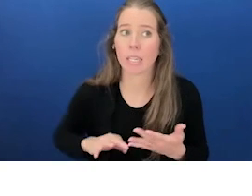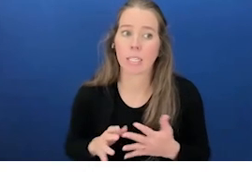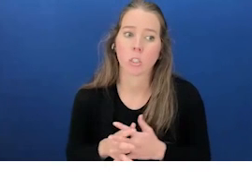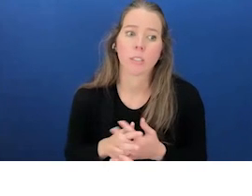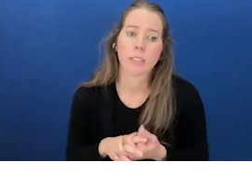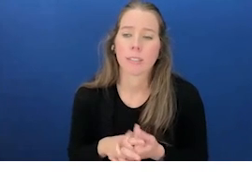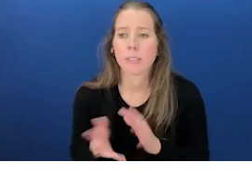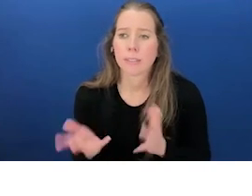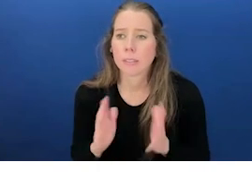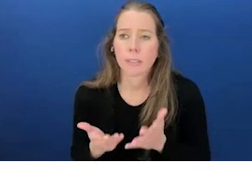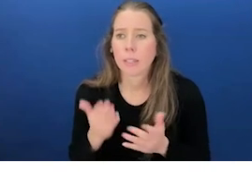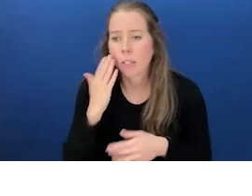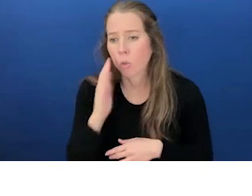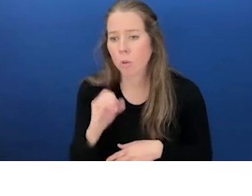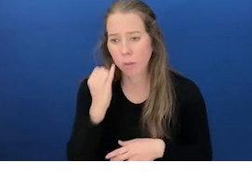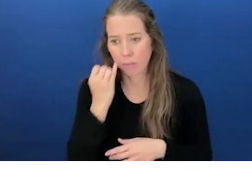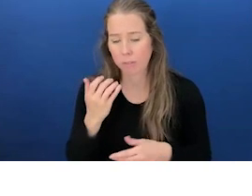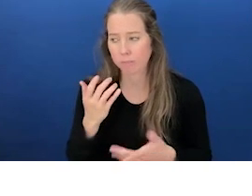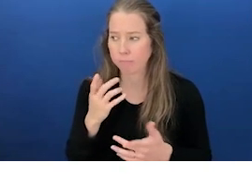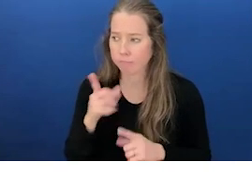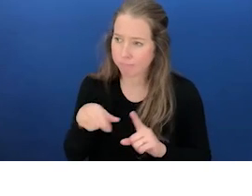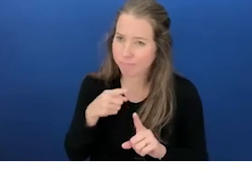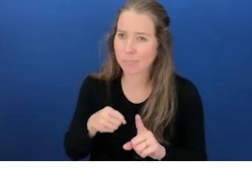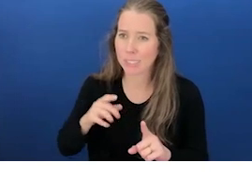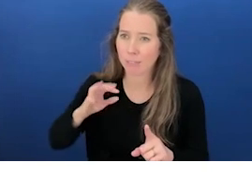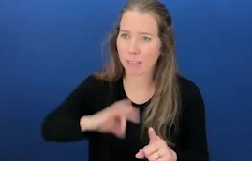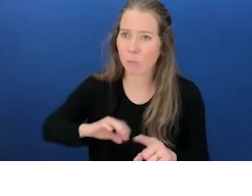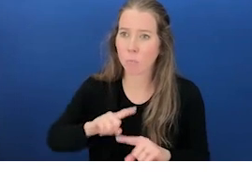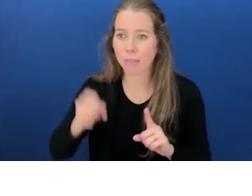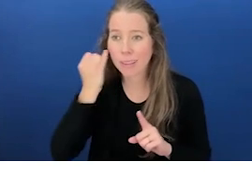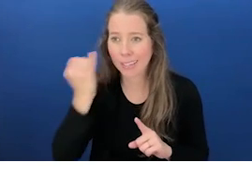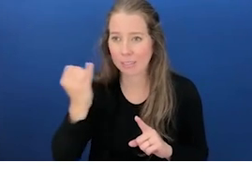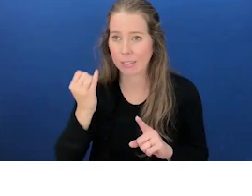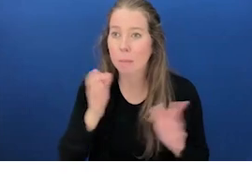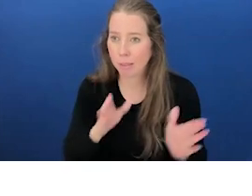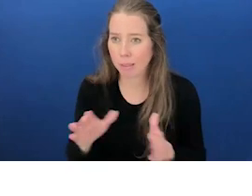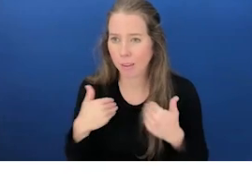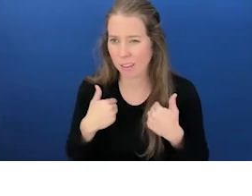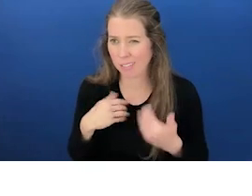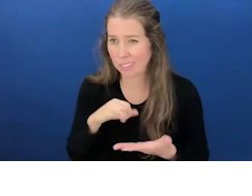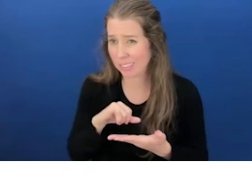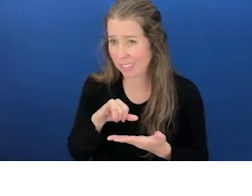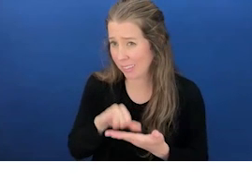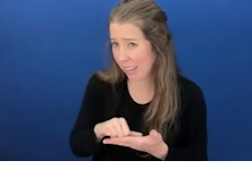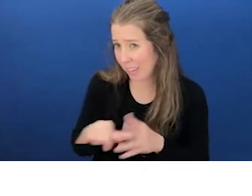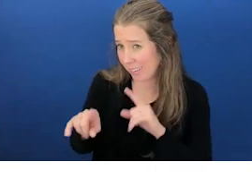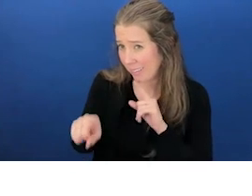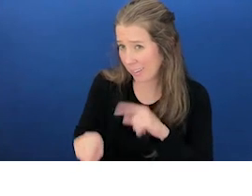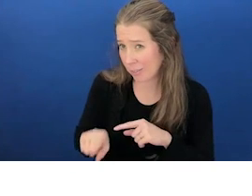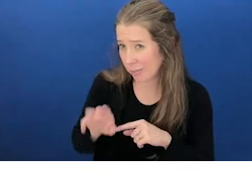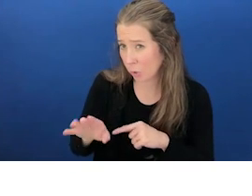I don't know if I can say there's an advantage as much as there's an idea, there's a plan. Does that answer the question?